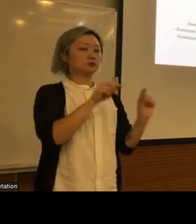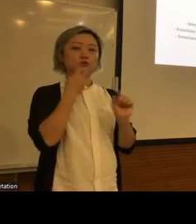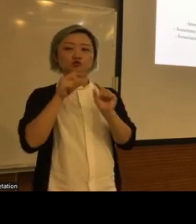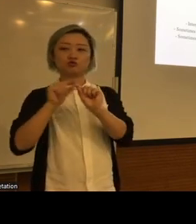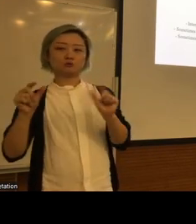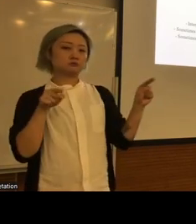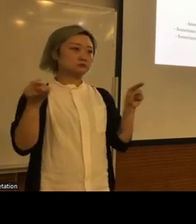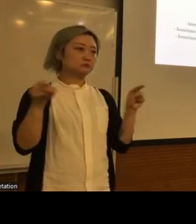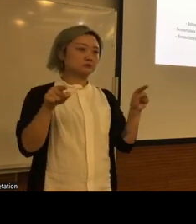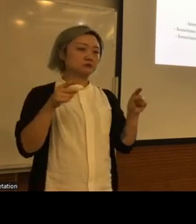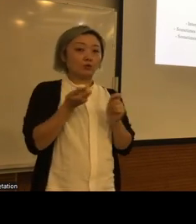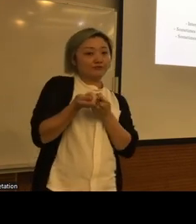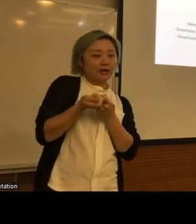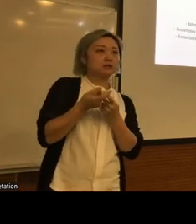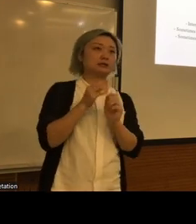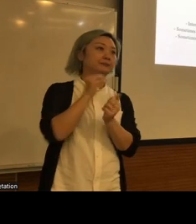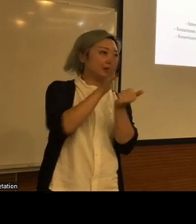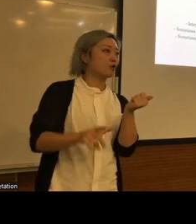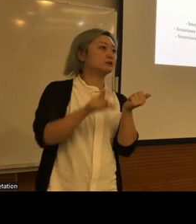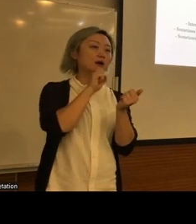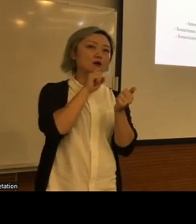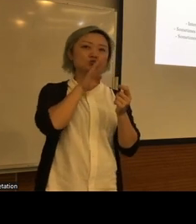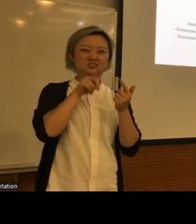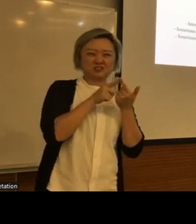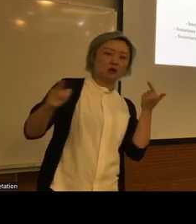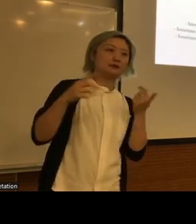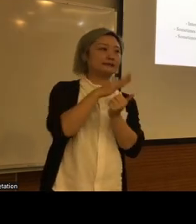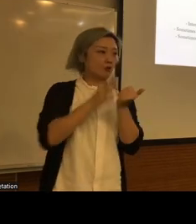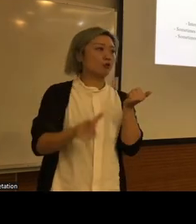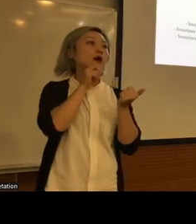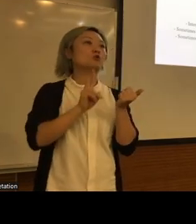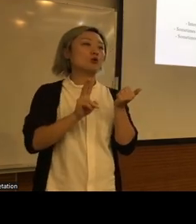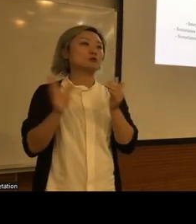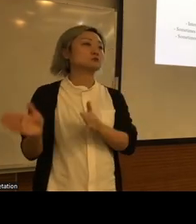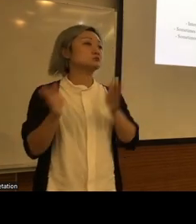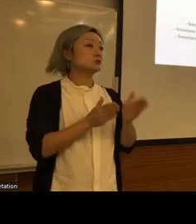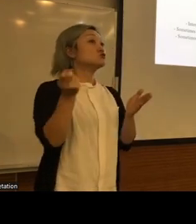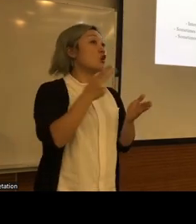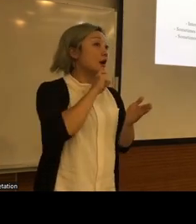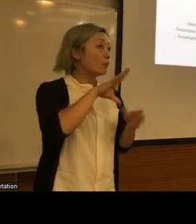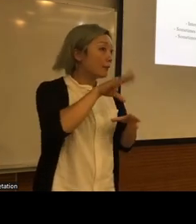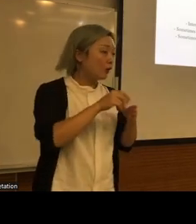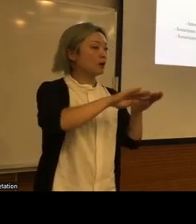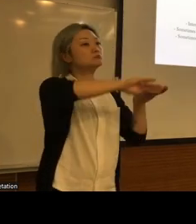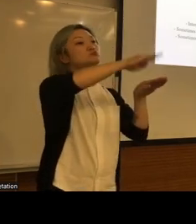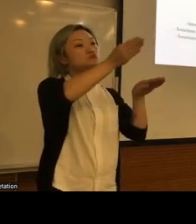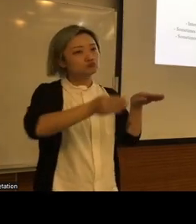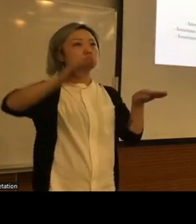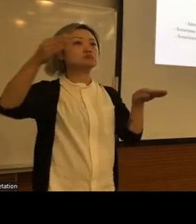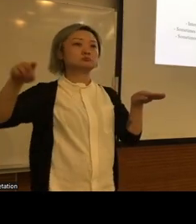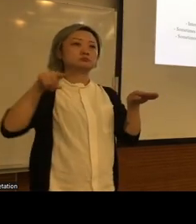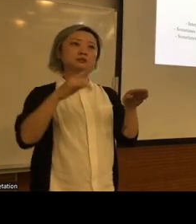of interpreters. Unnatural prosody. Prosody is the music of the sentence, is the music